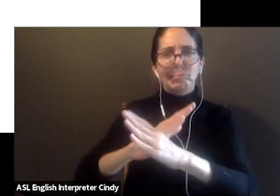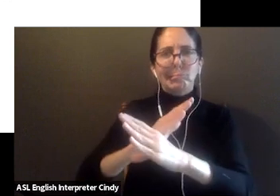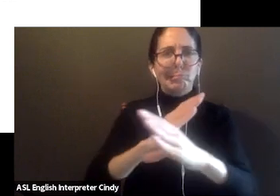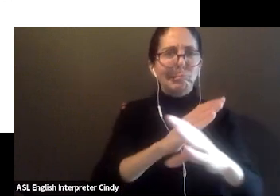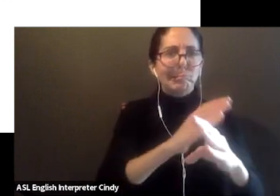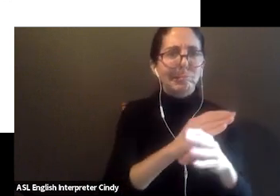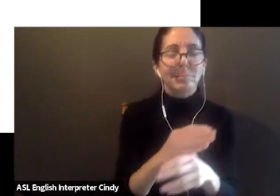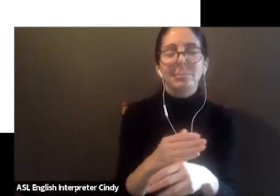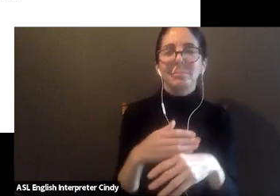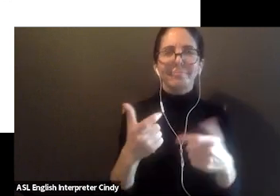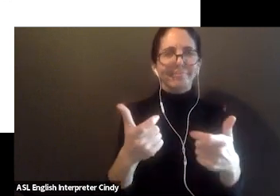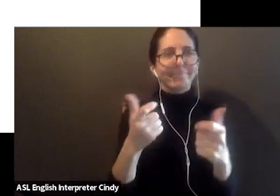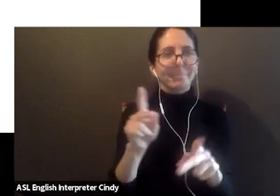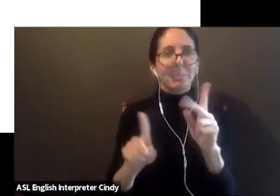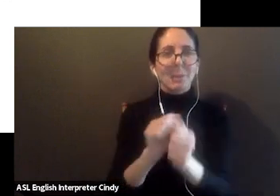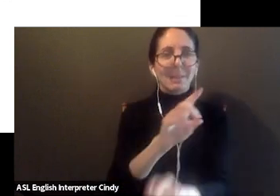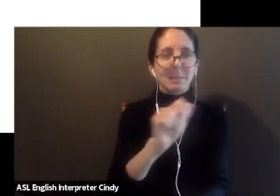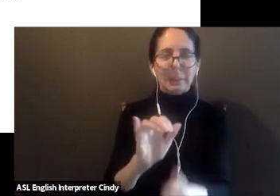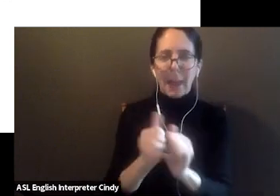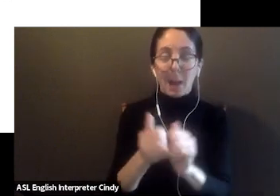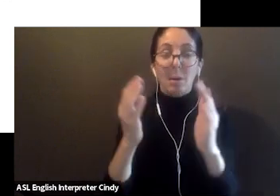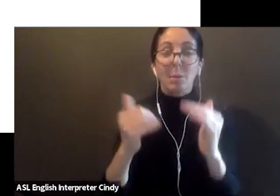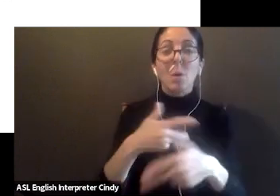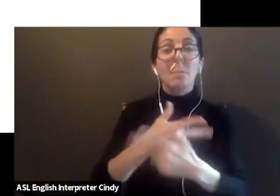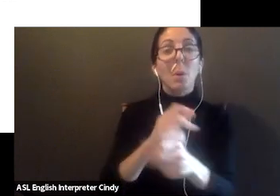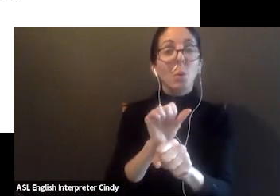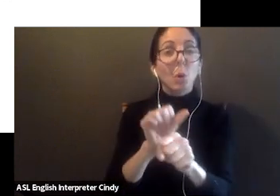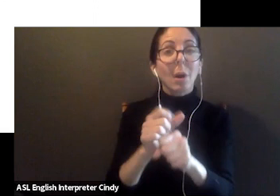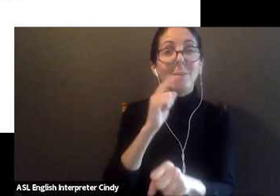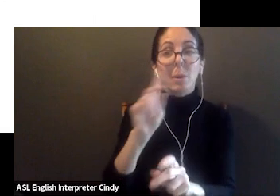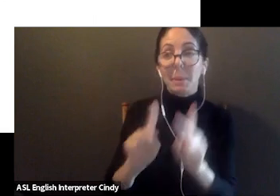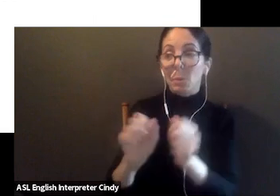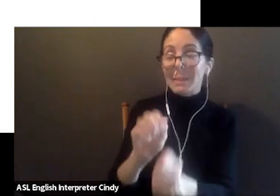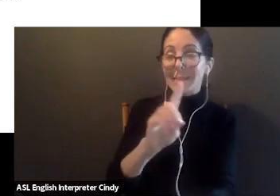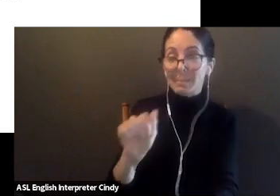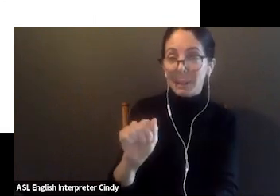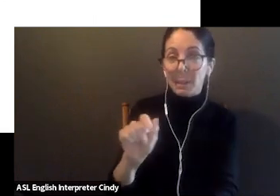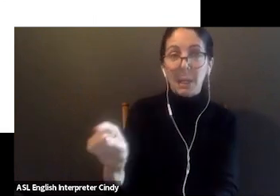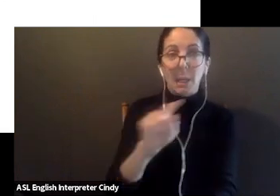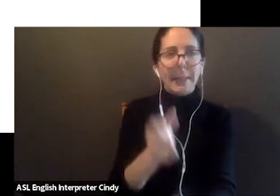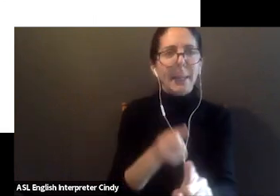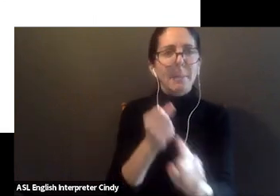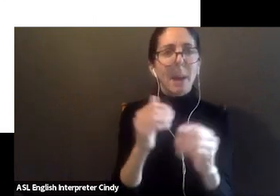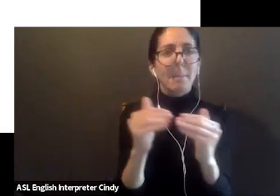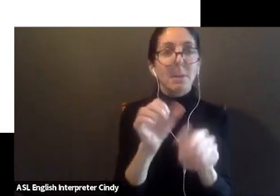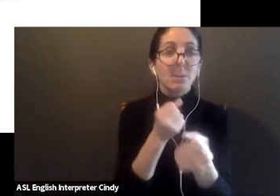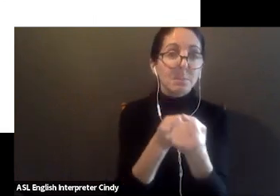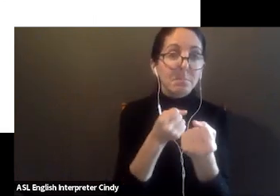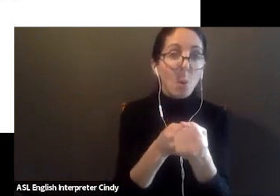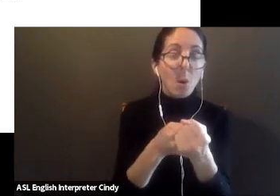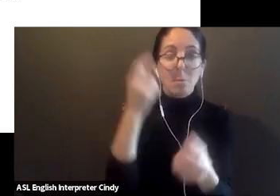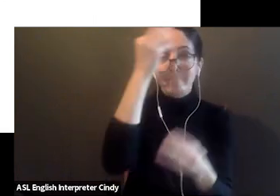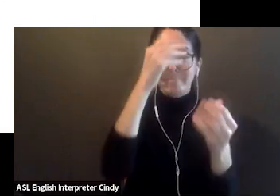with disabilities? How does remote work among people with disabilities impact peer support, collaboration,